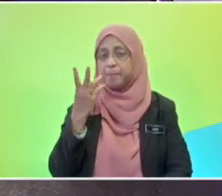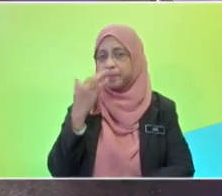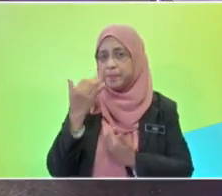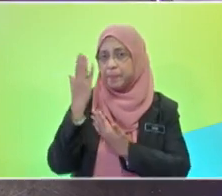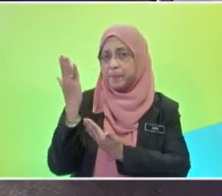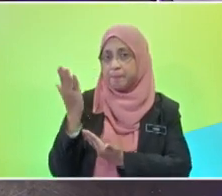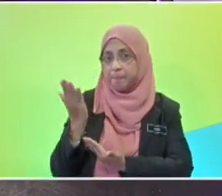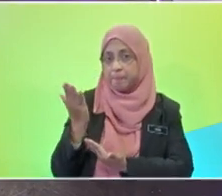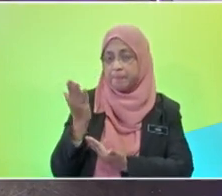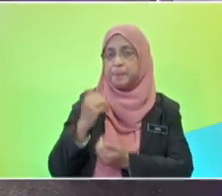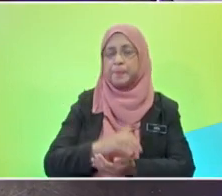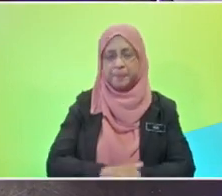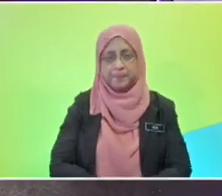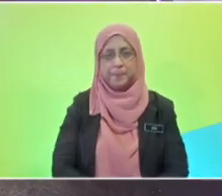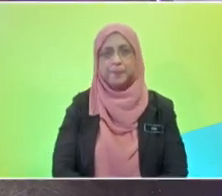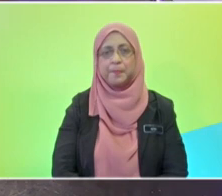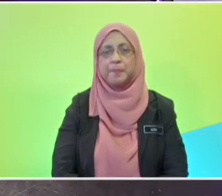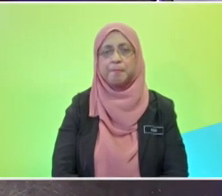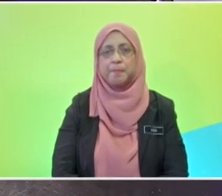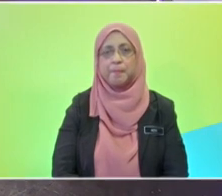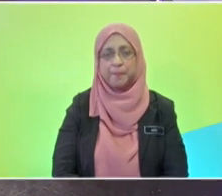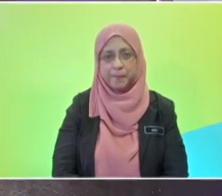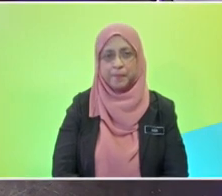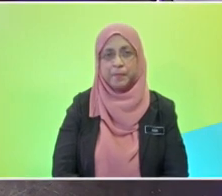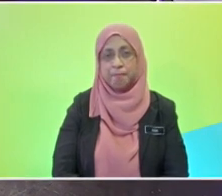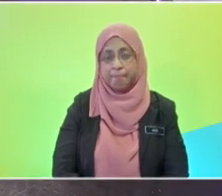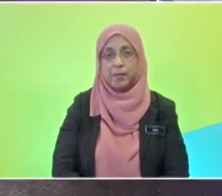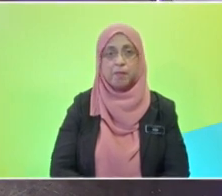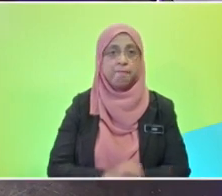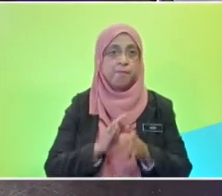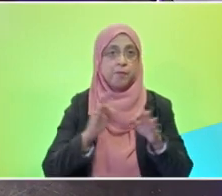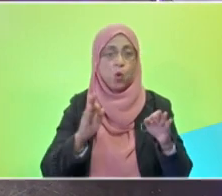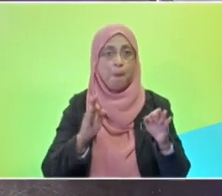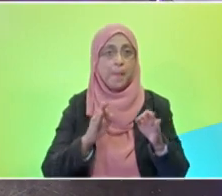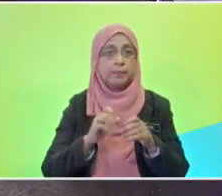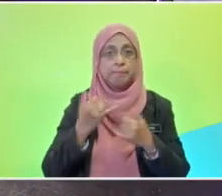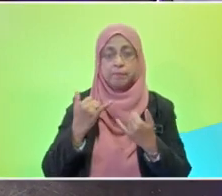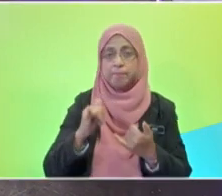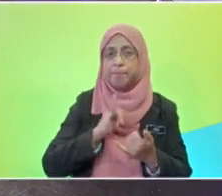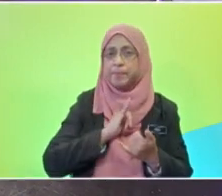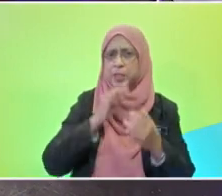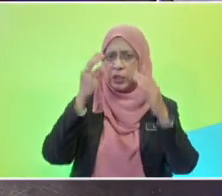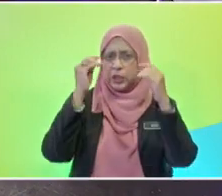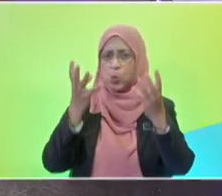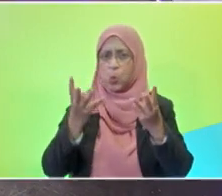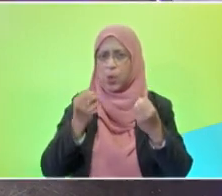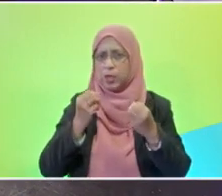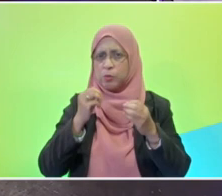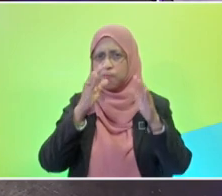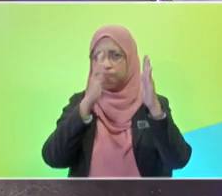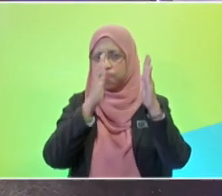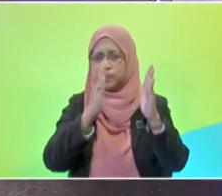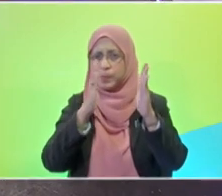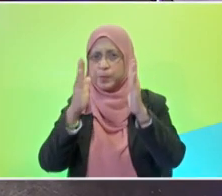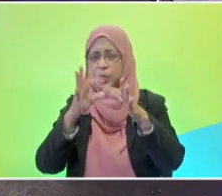you? This one, teacher? Yes. Yes, I do. Okay, we call that a flow map. Okay, now I want you to sequence the